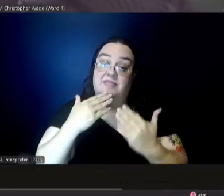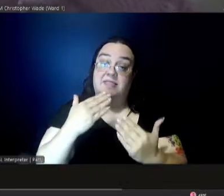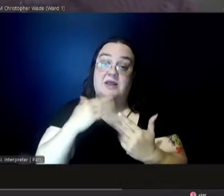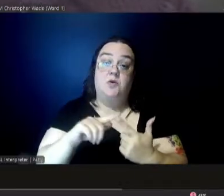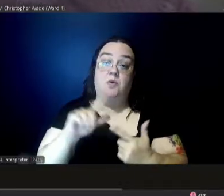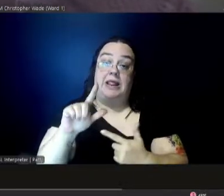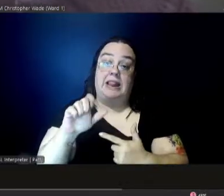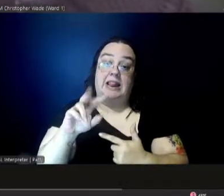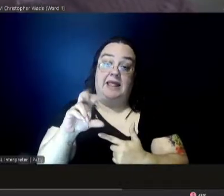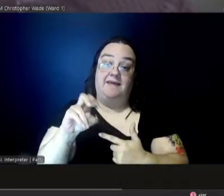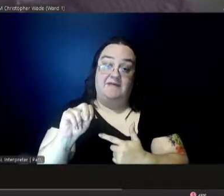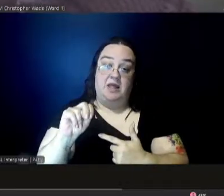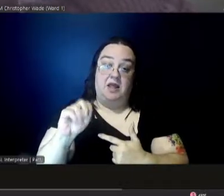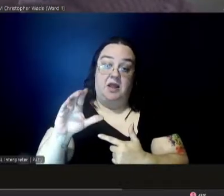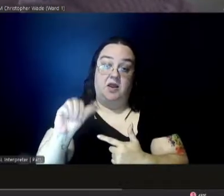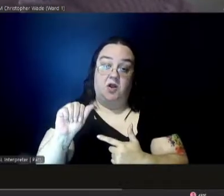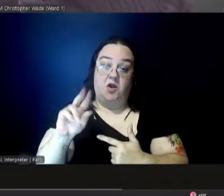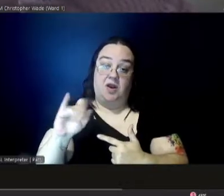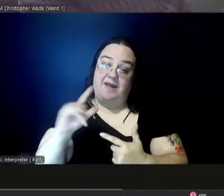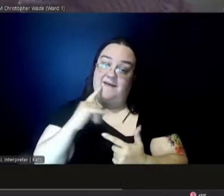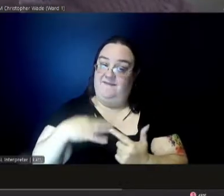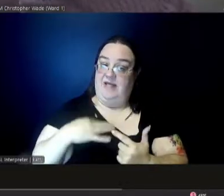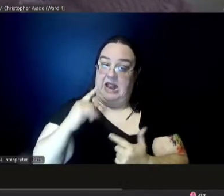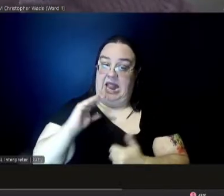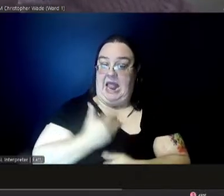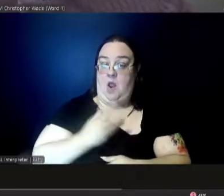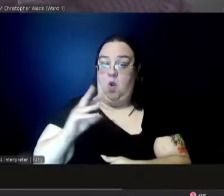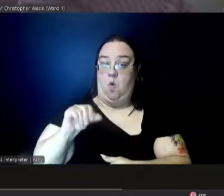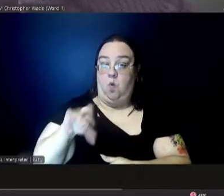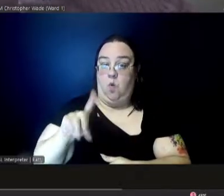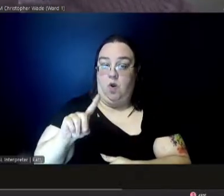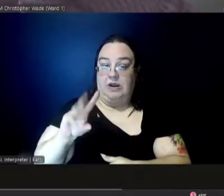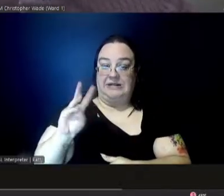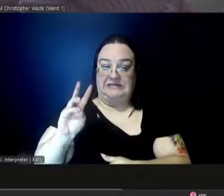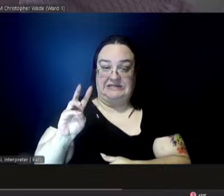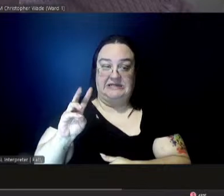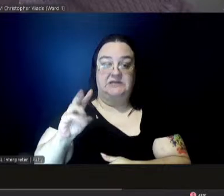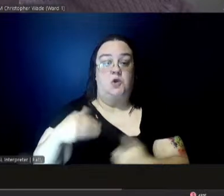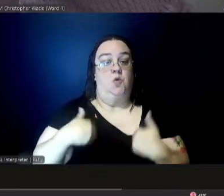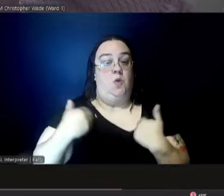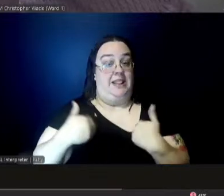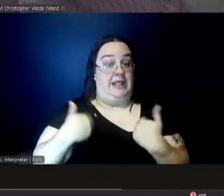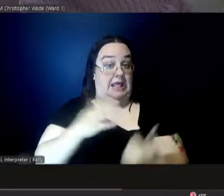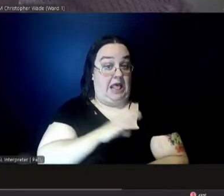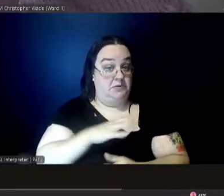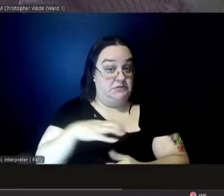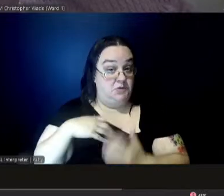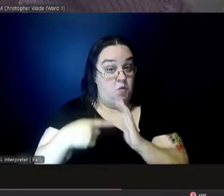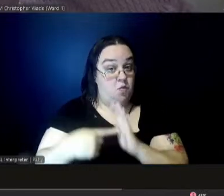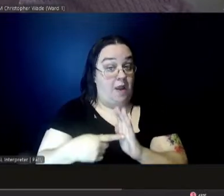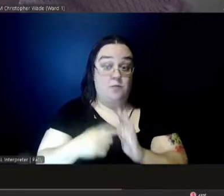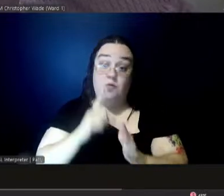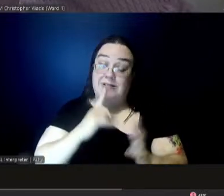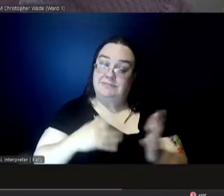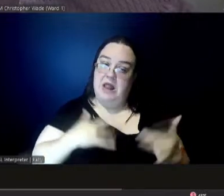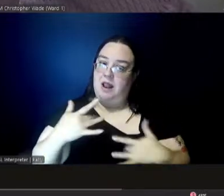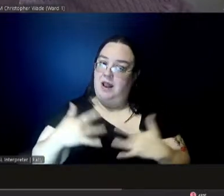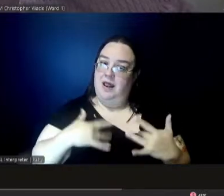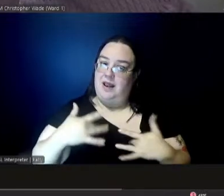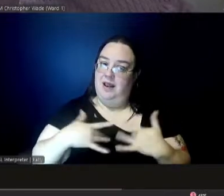for volunteering to be our Ward 6 Youth Council representative. I'm very excited about that,